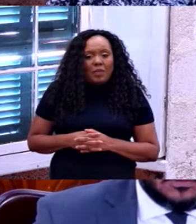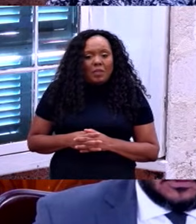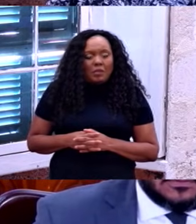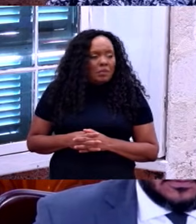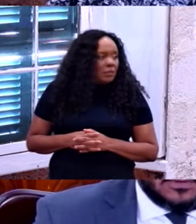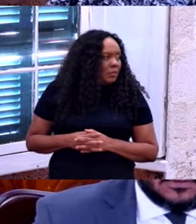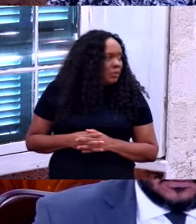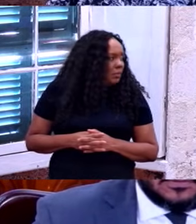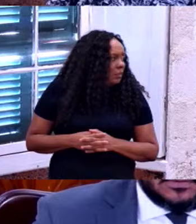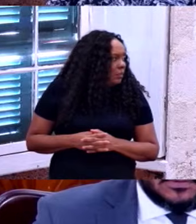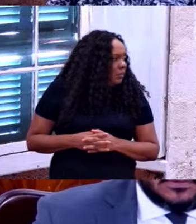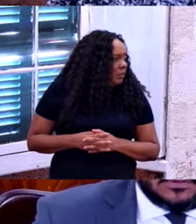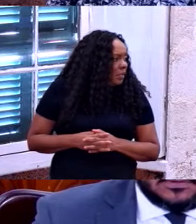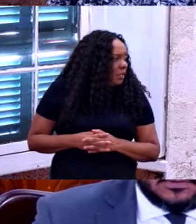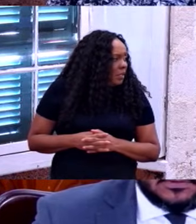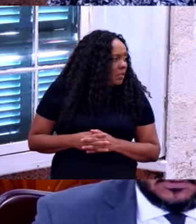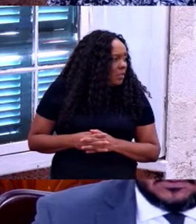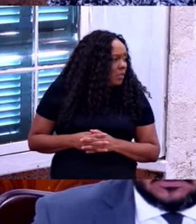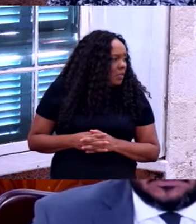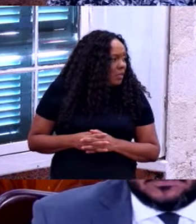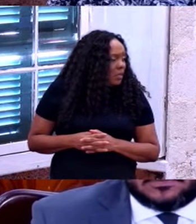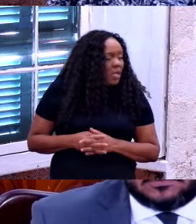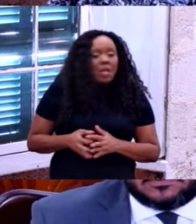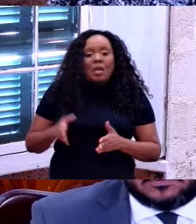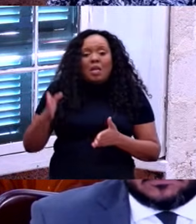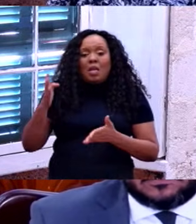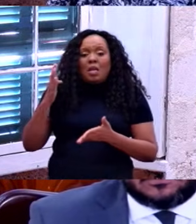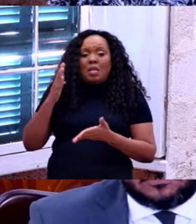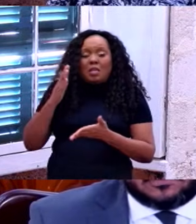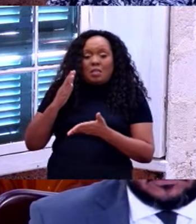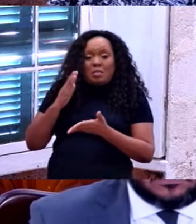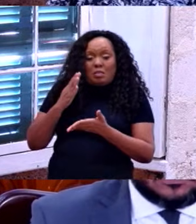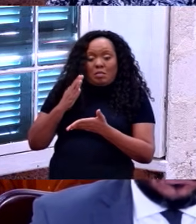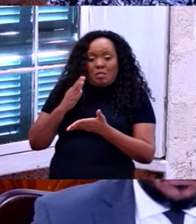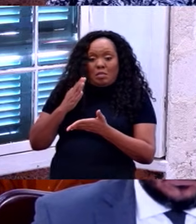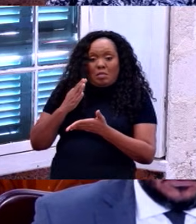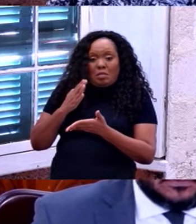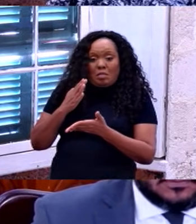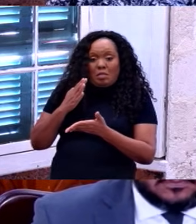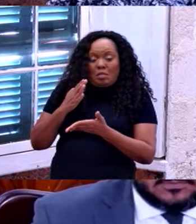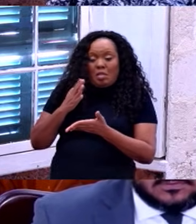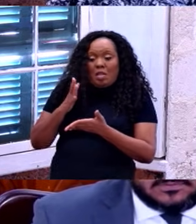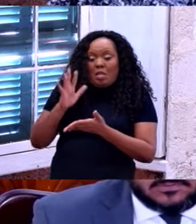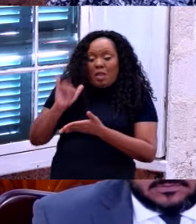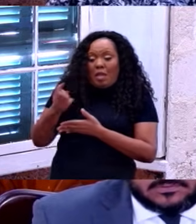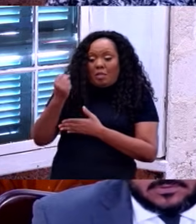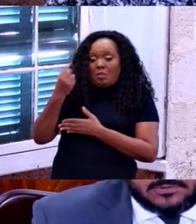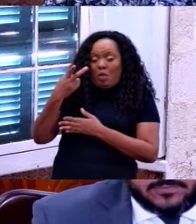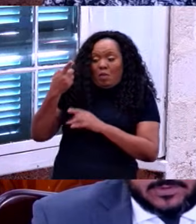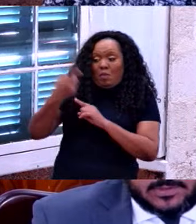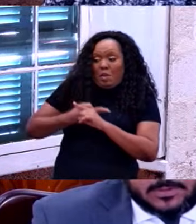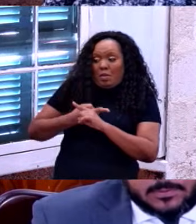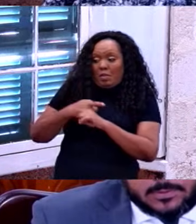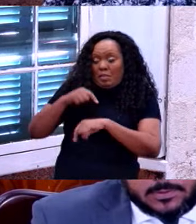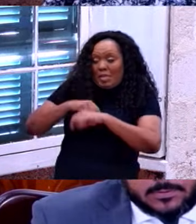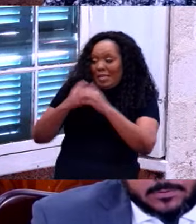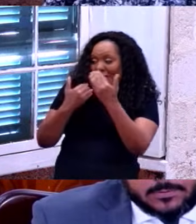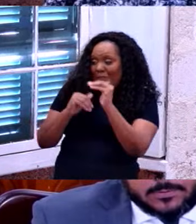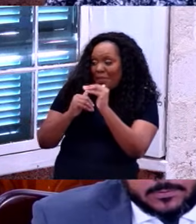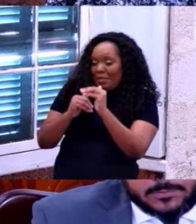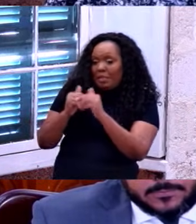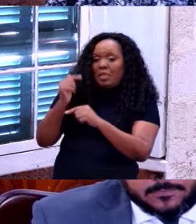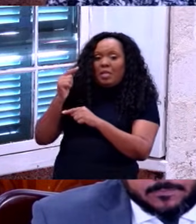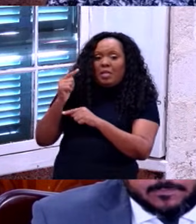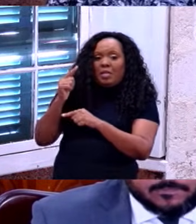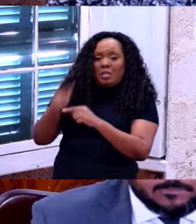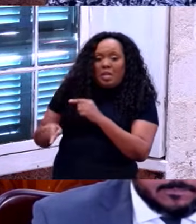in another house or in a house prior to within 12 months. So that's a question I